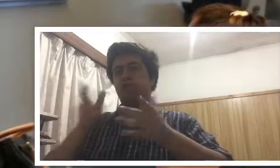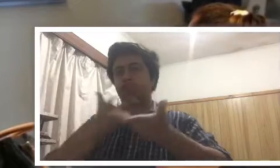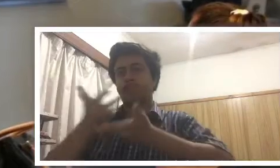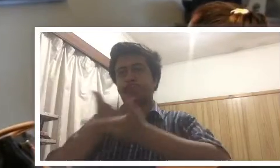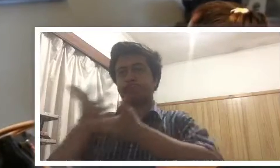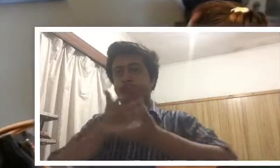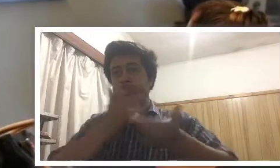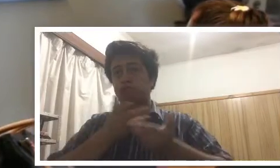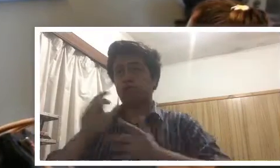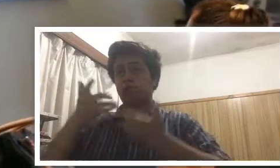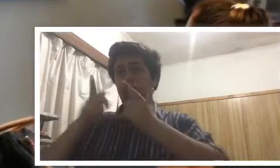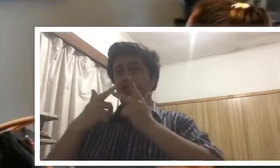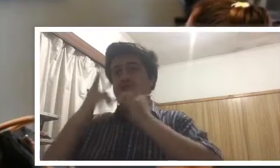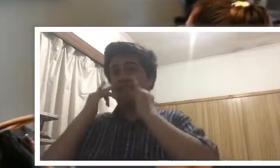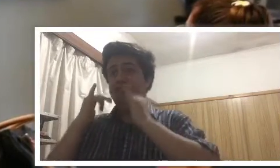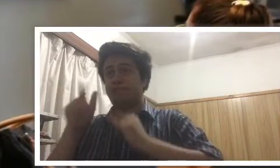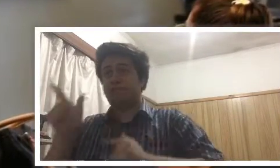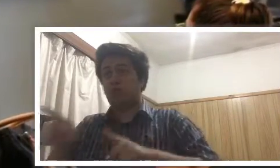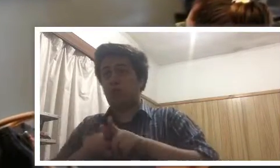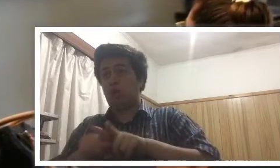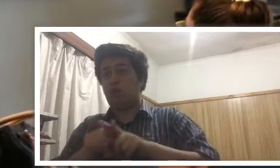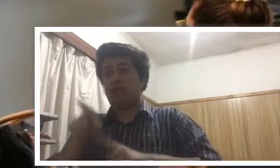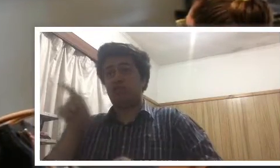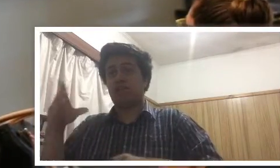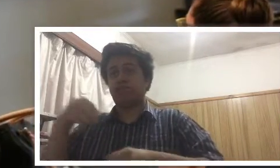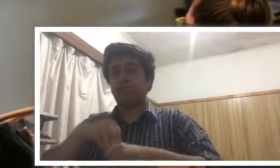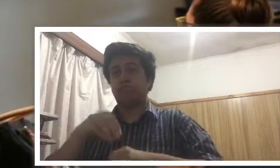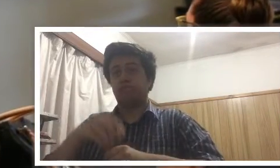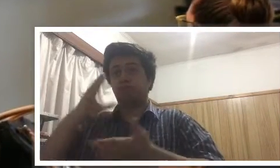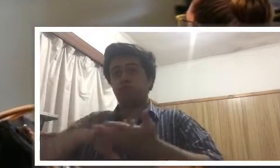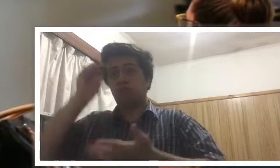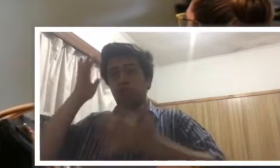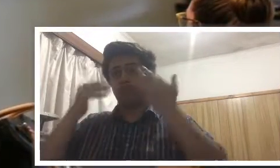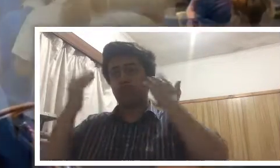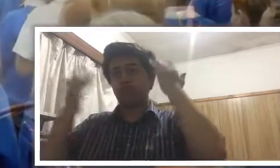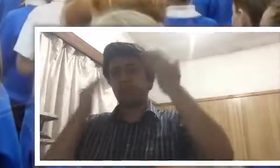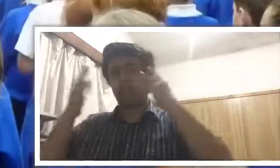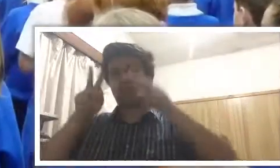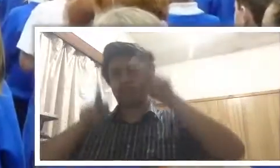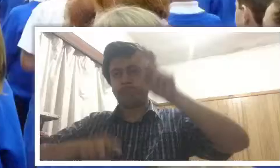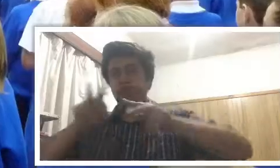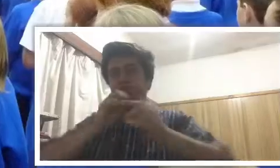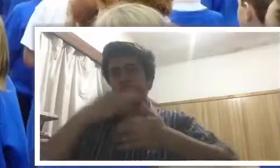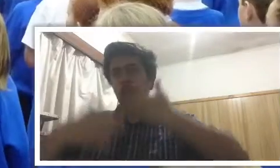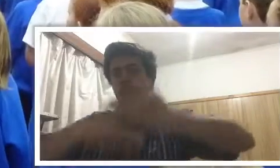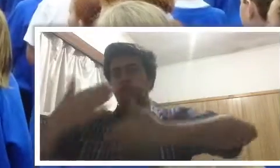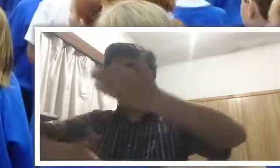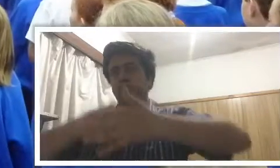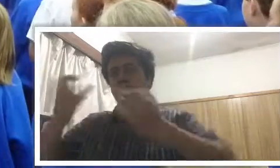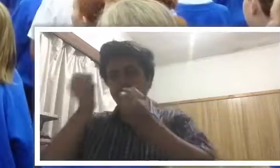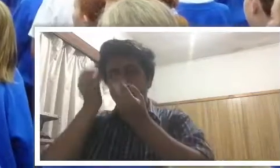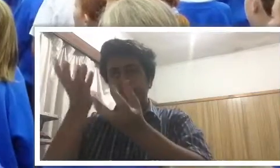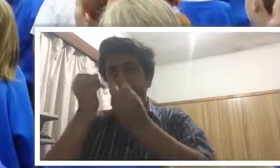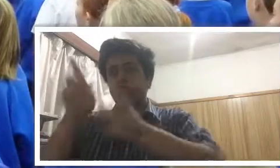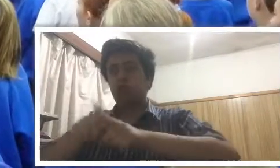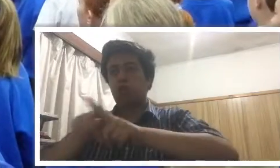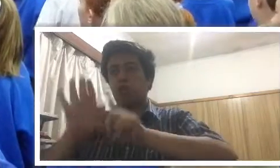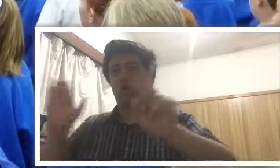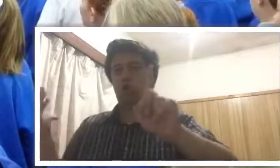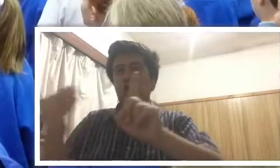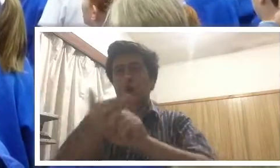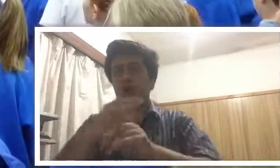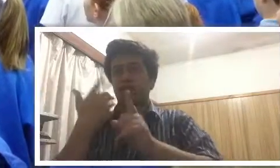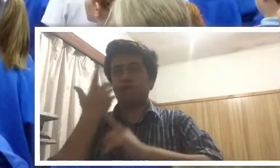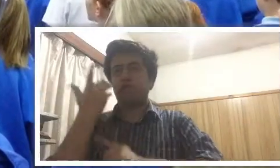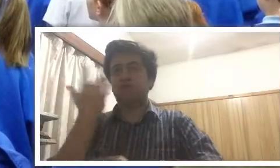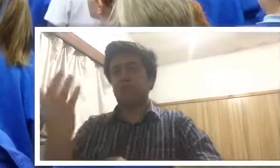diverse range, such as assessment for learning, also known as formative assessment, in which teachers